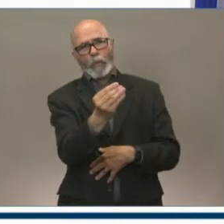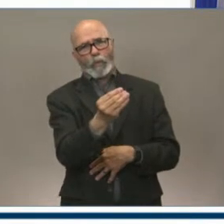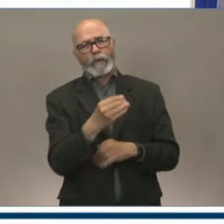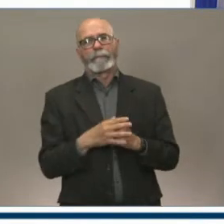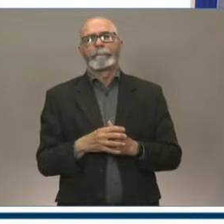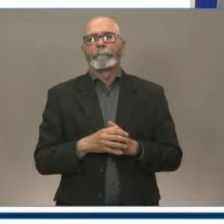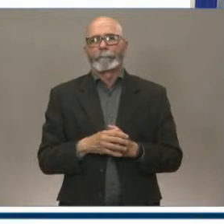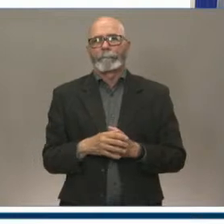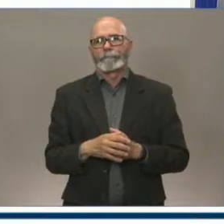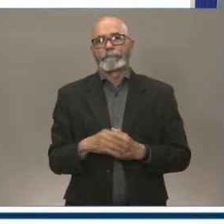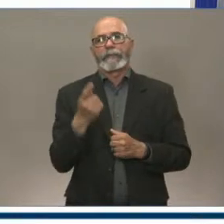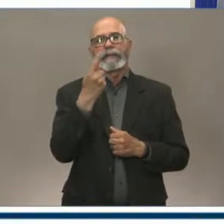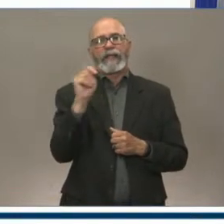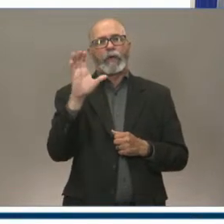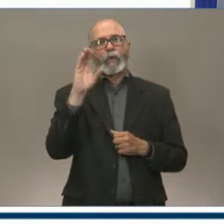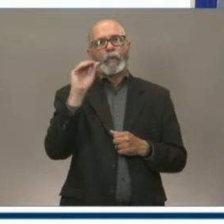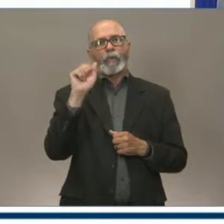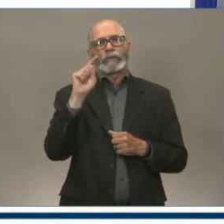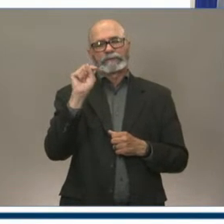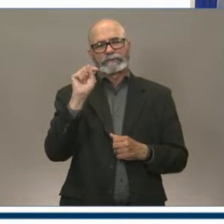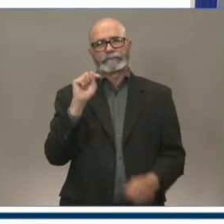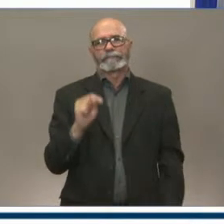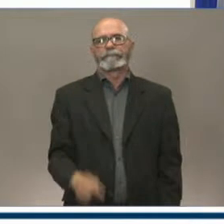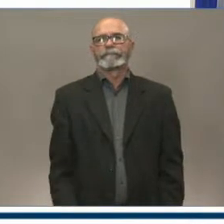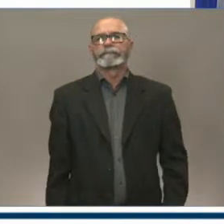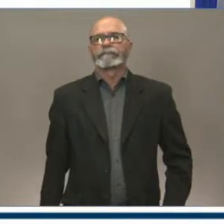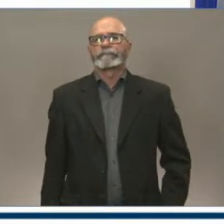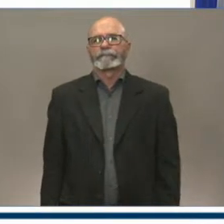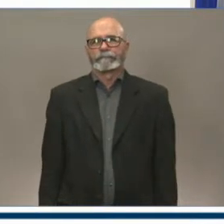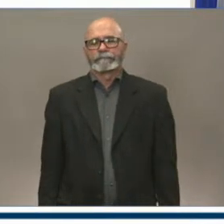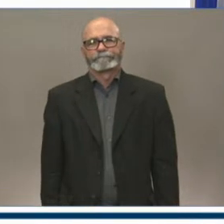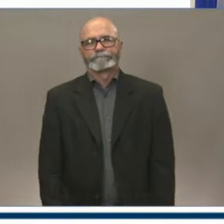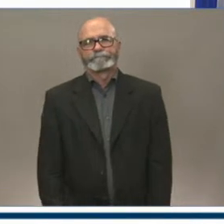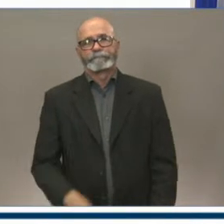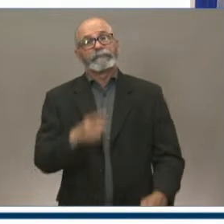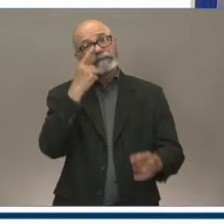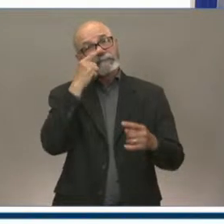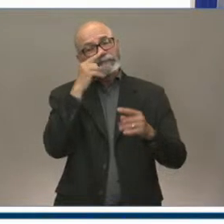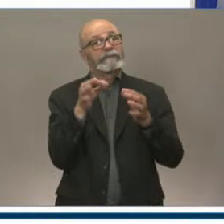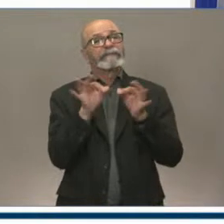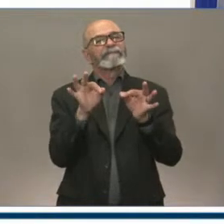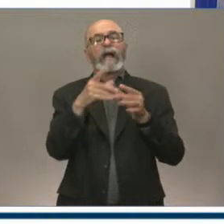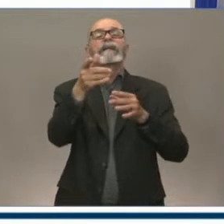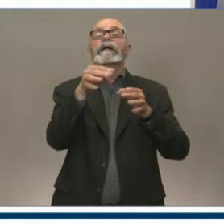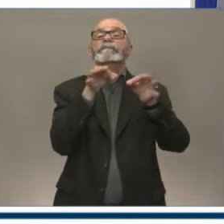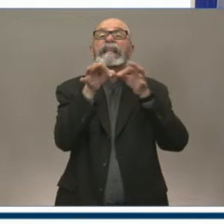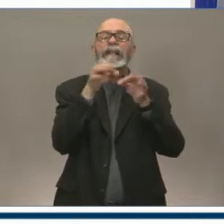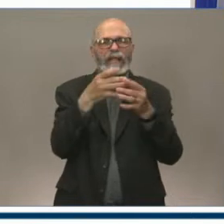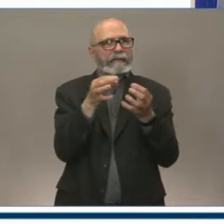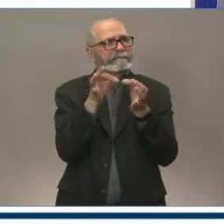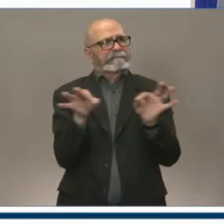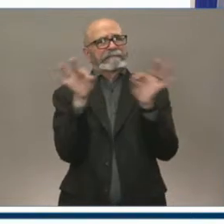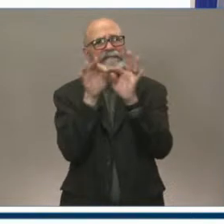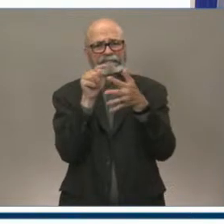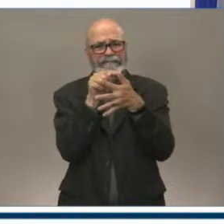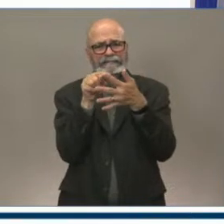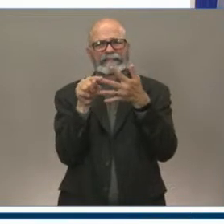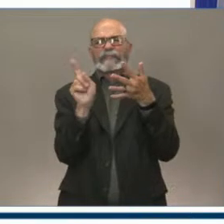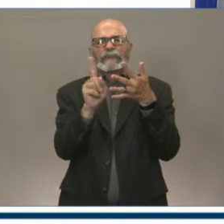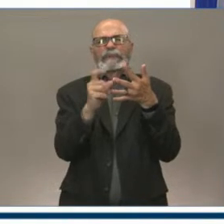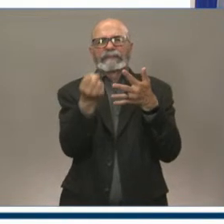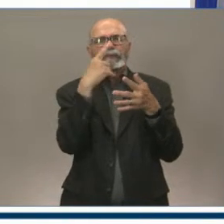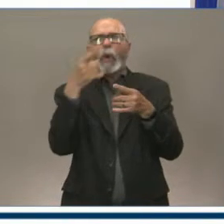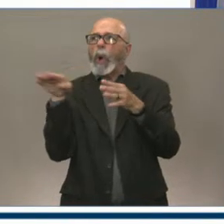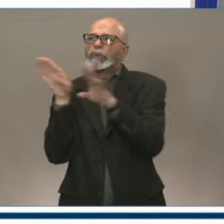Strang, if you can give a little bit more detail on essential services and which retail stores will have to close, or whether any